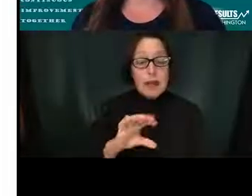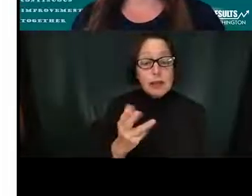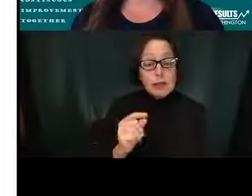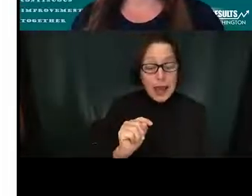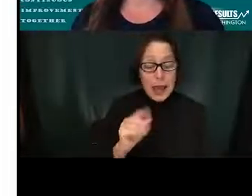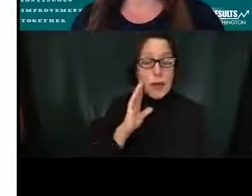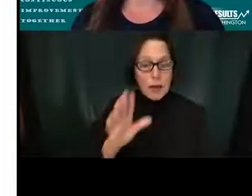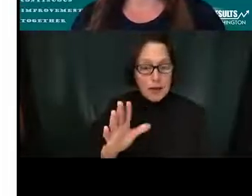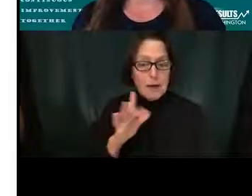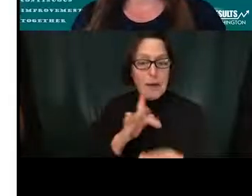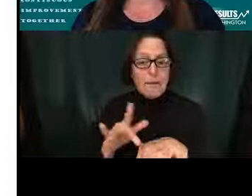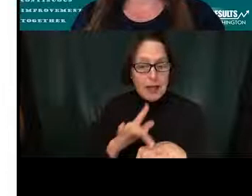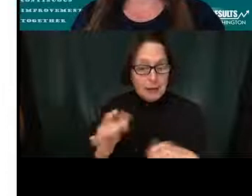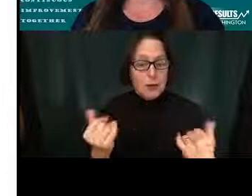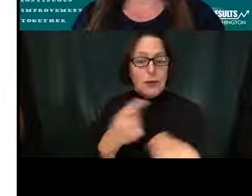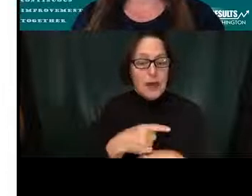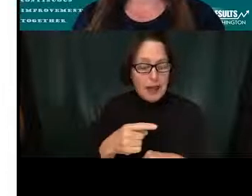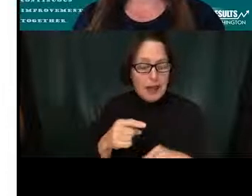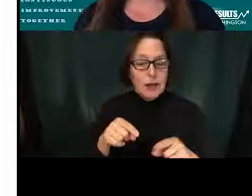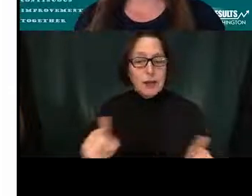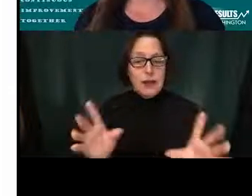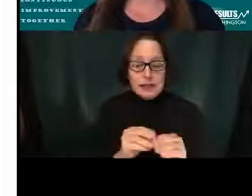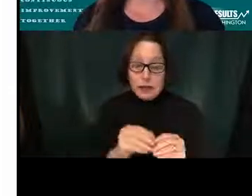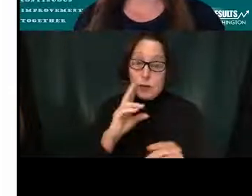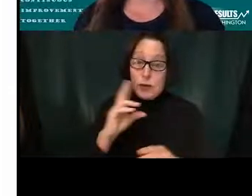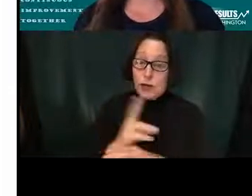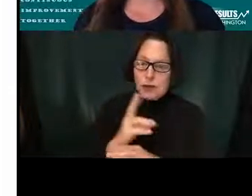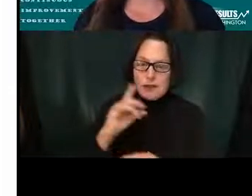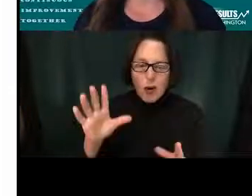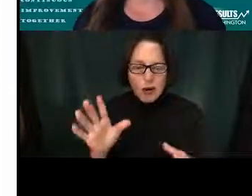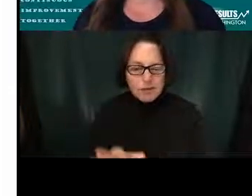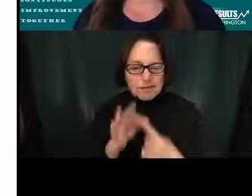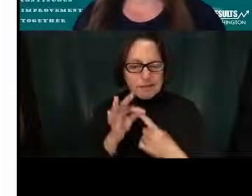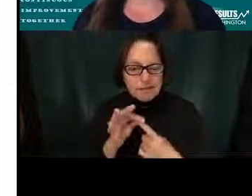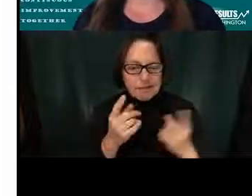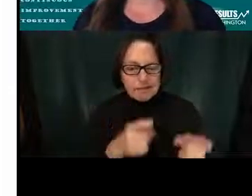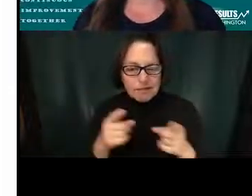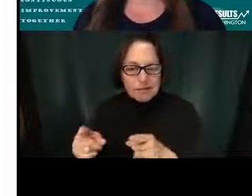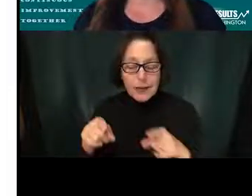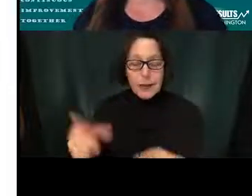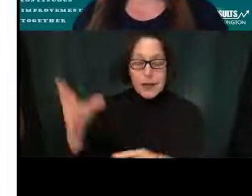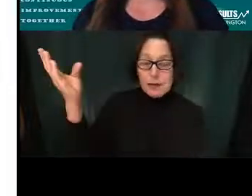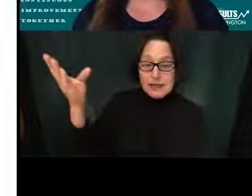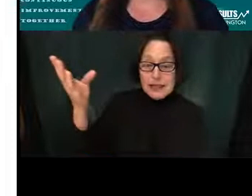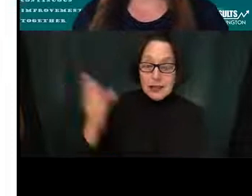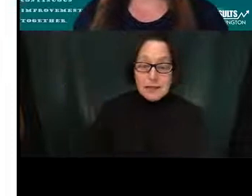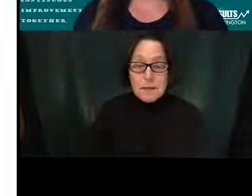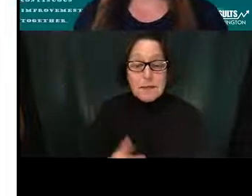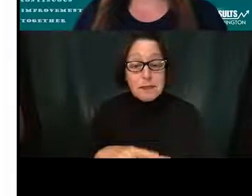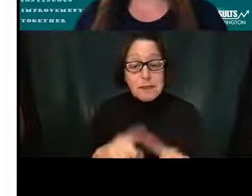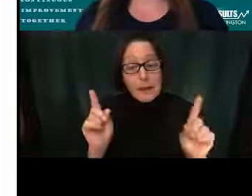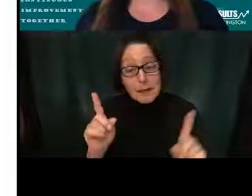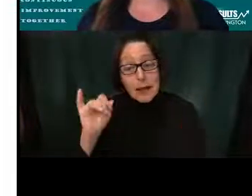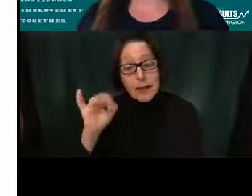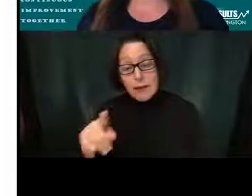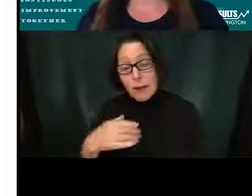for the session today, and it will be utilized for certain activities during the presentation. However, if you have